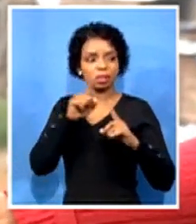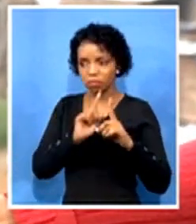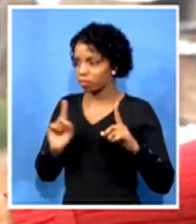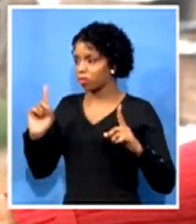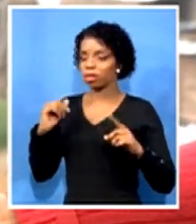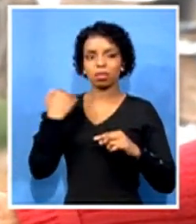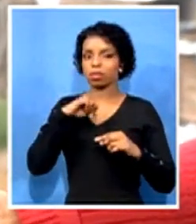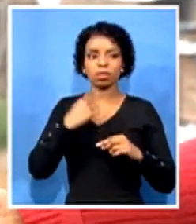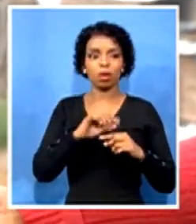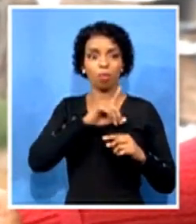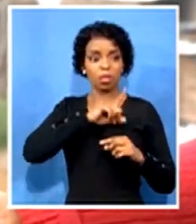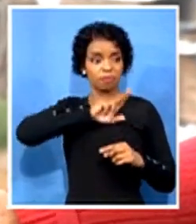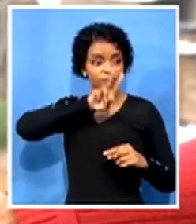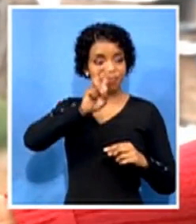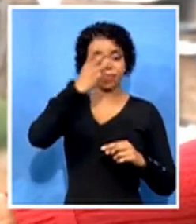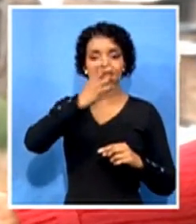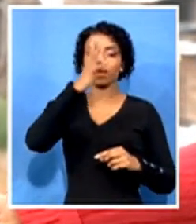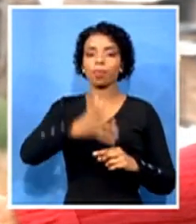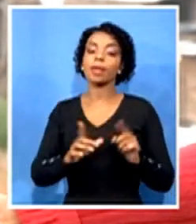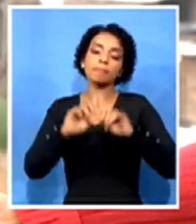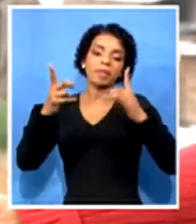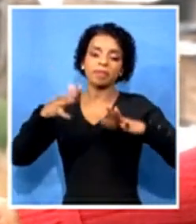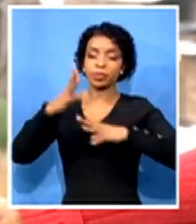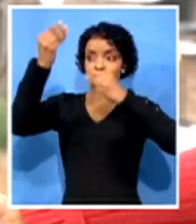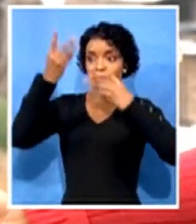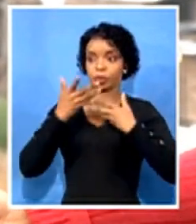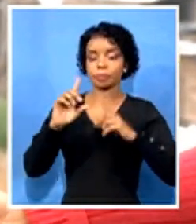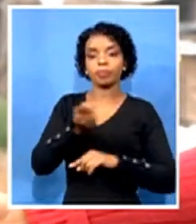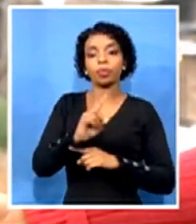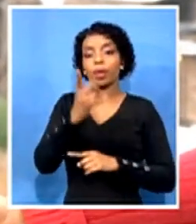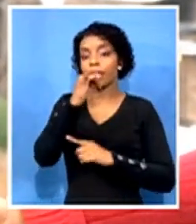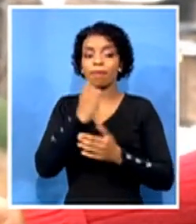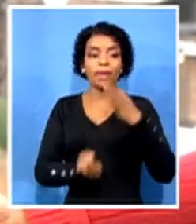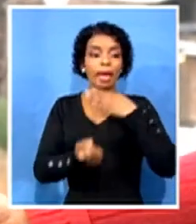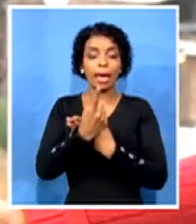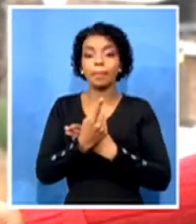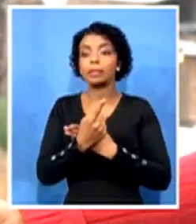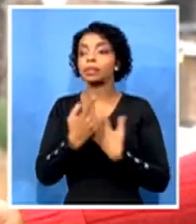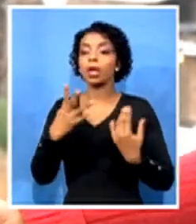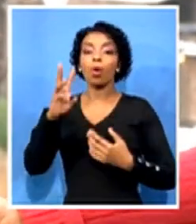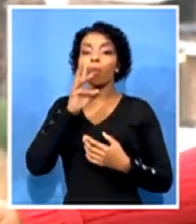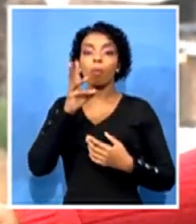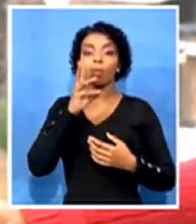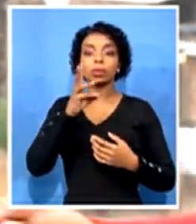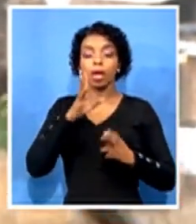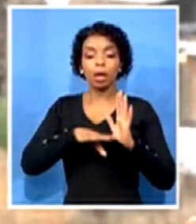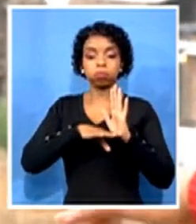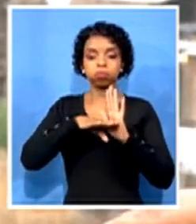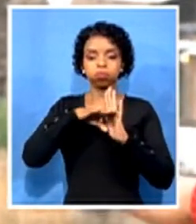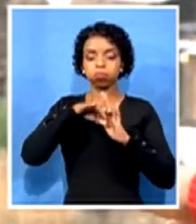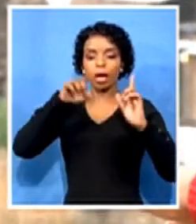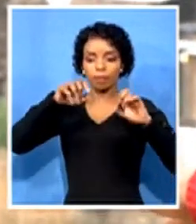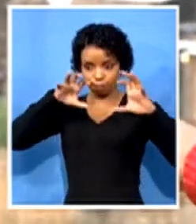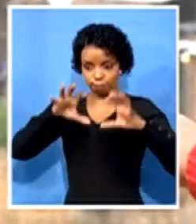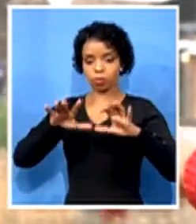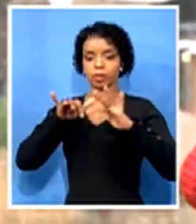case the water rises to an abnormal level, we would have to force everybody to move up so that they are in a place of safety. Nana, just